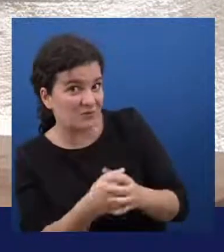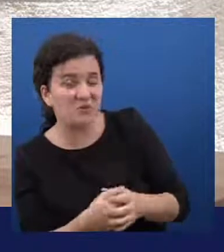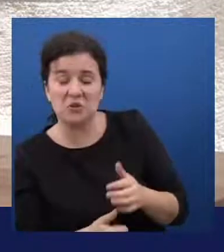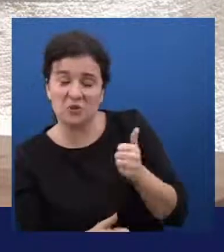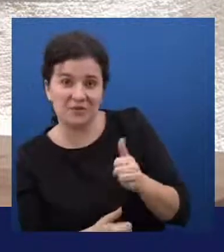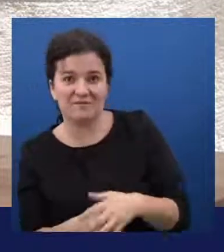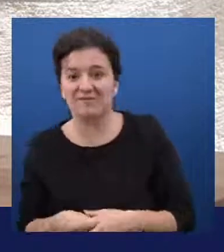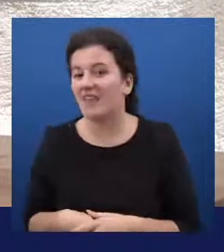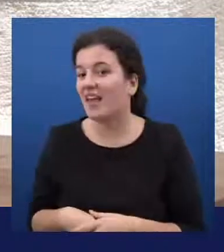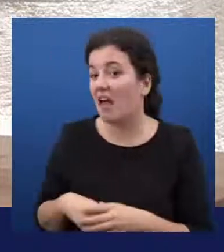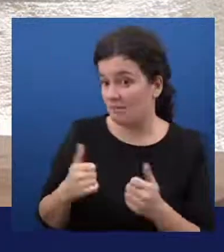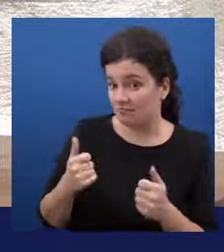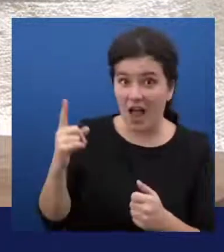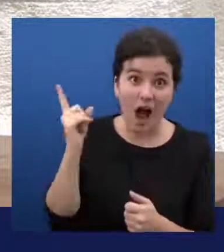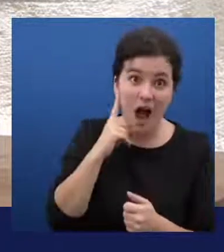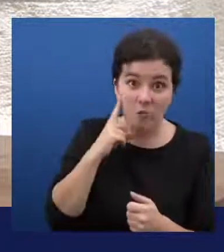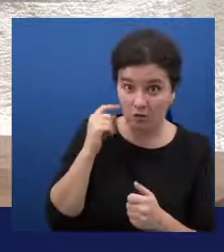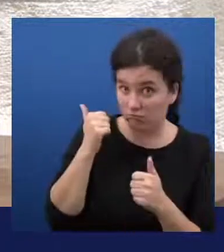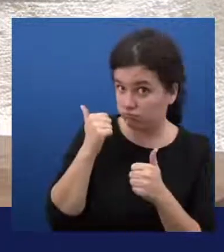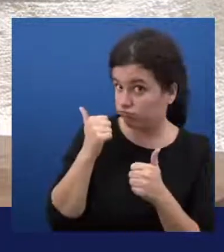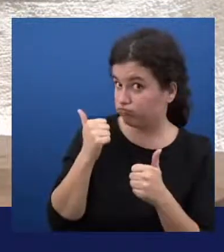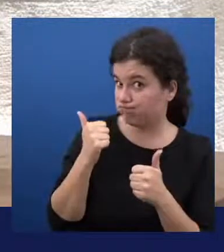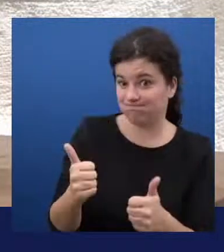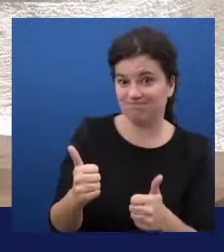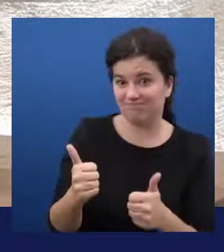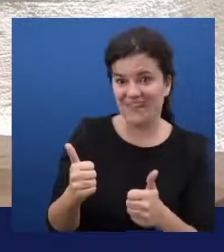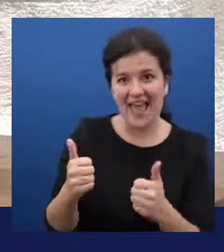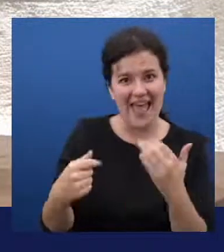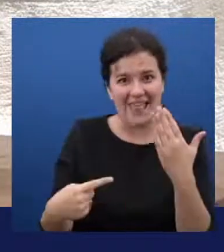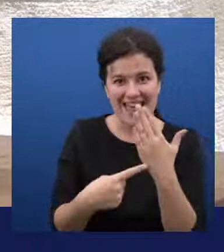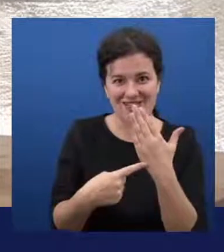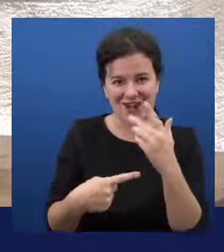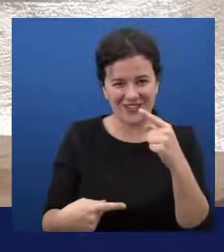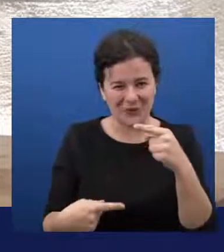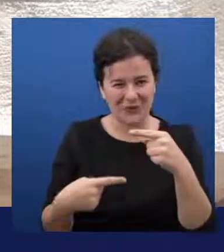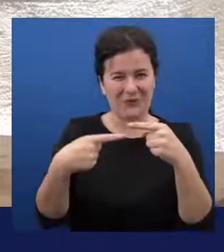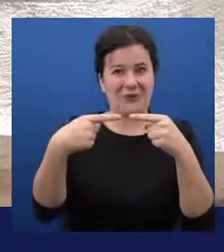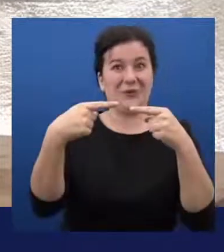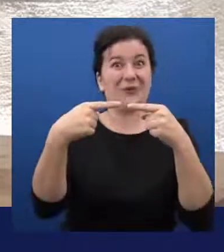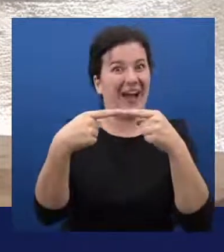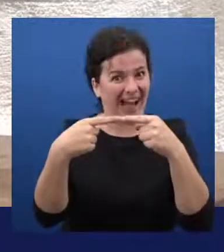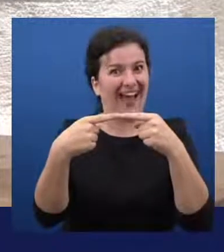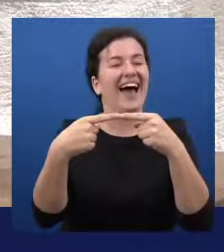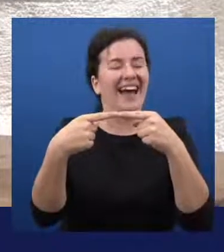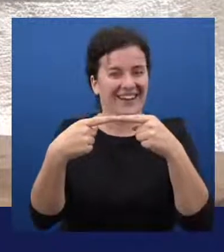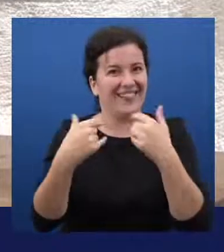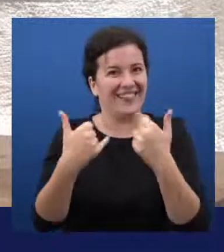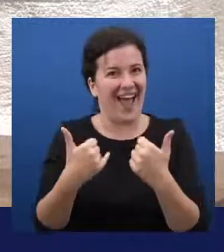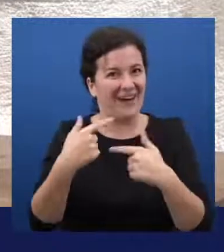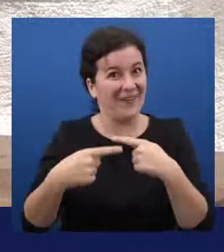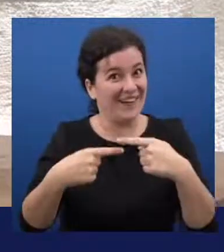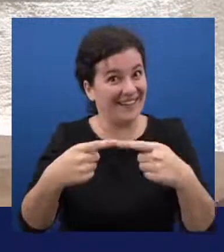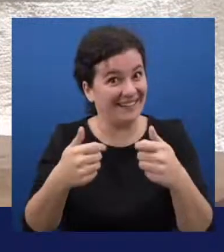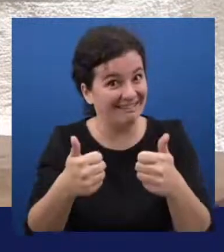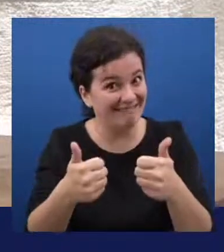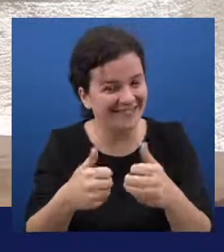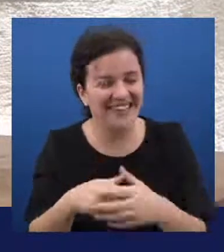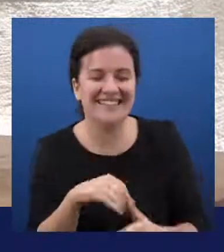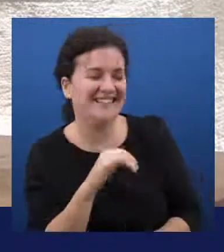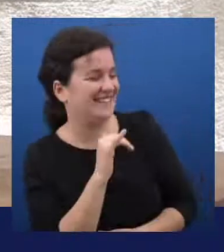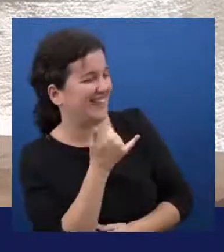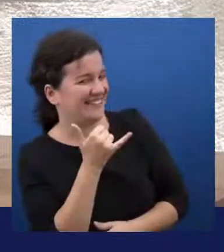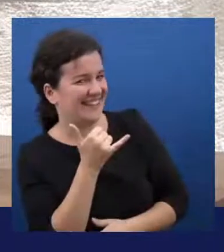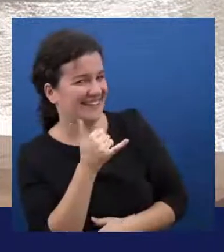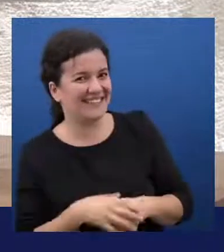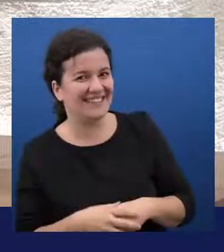and everything. We have a good technology moment, so far things are working well. Well, Richard, your I voice think it would always have works across